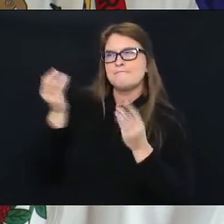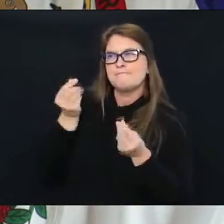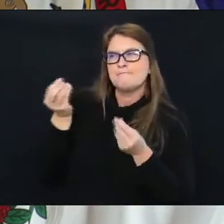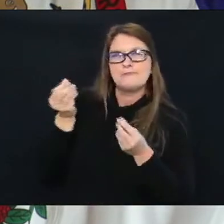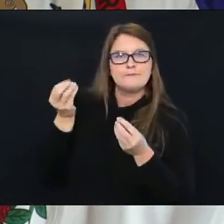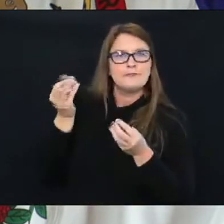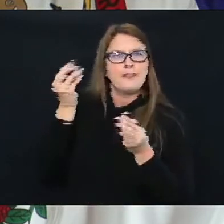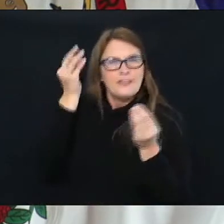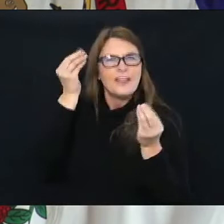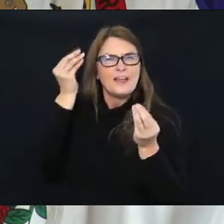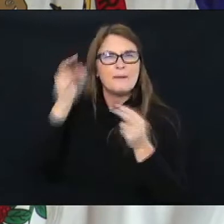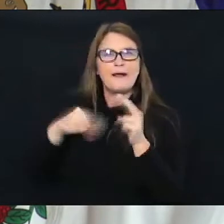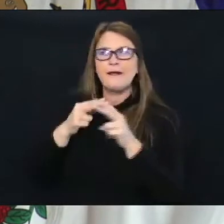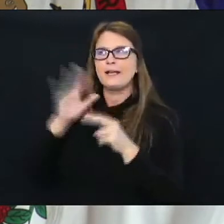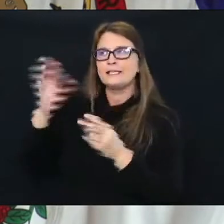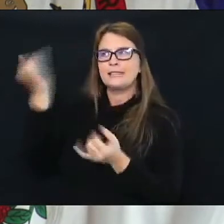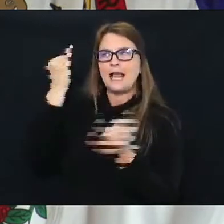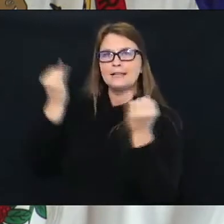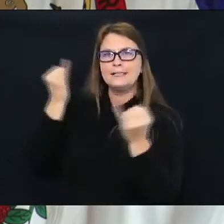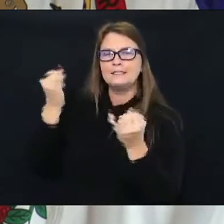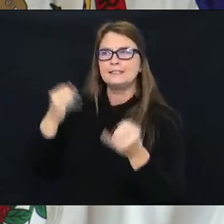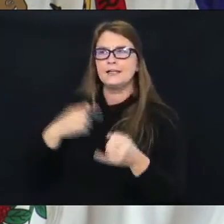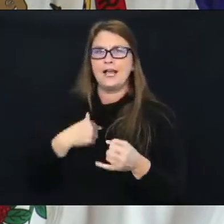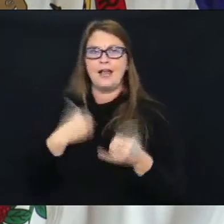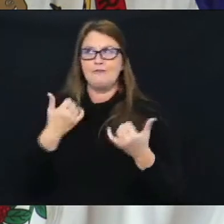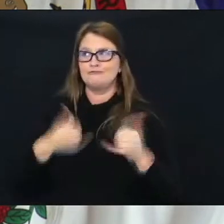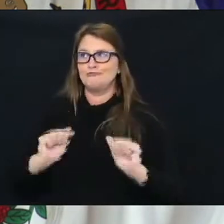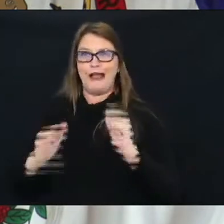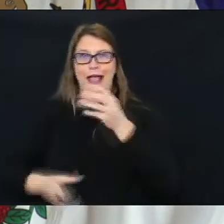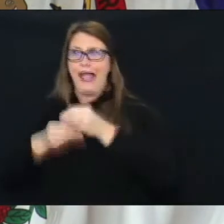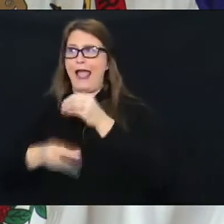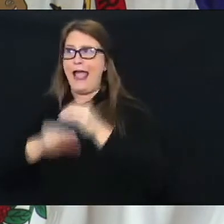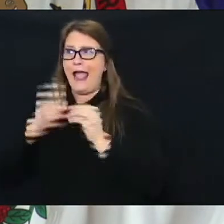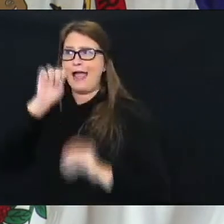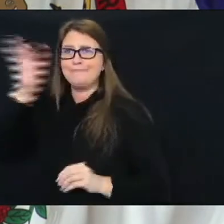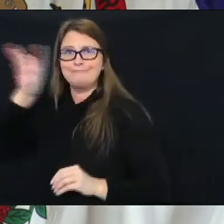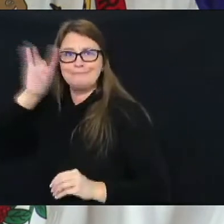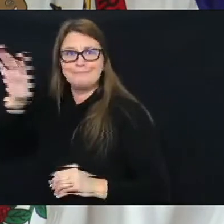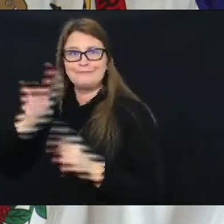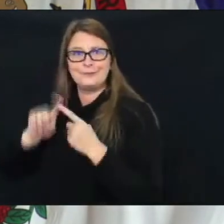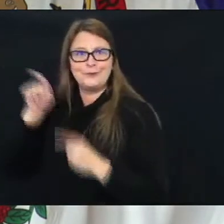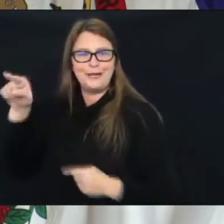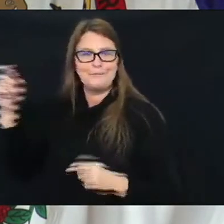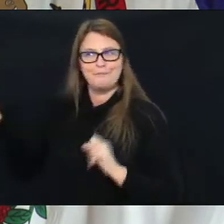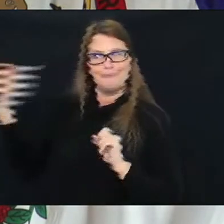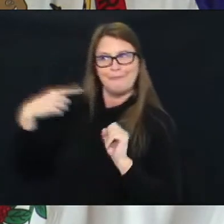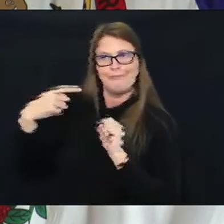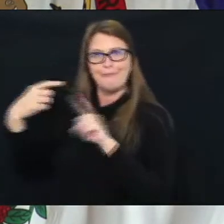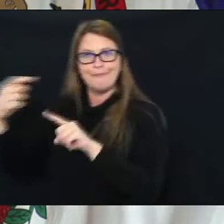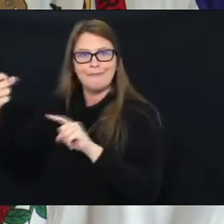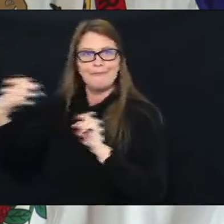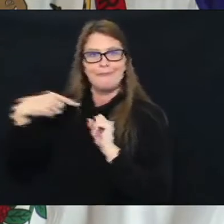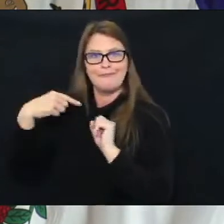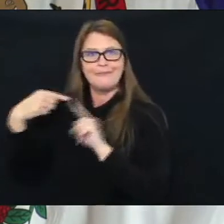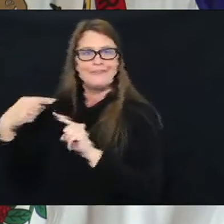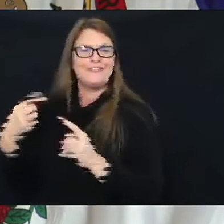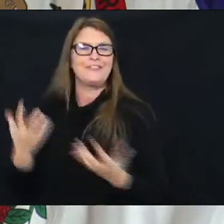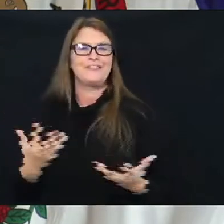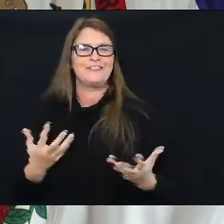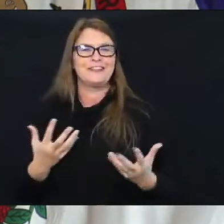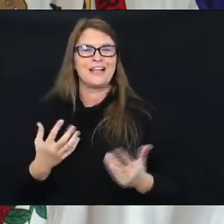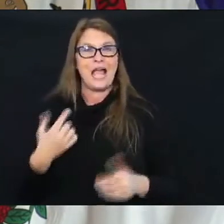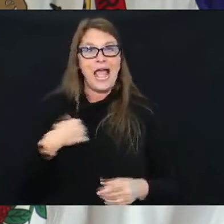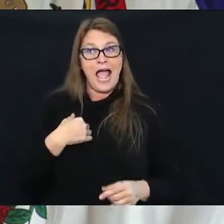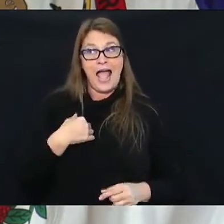single thing that he's come to me with, and then I've tried to add an idea or two in it also. But absolutely,